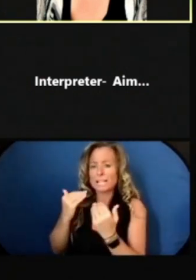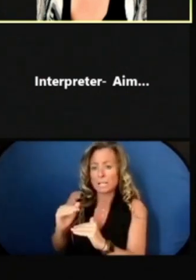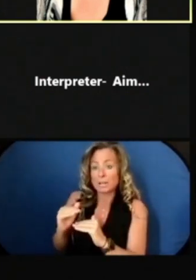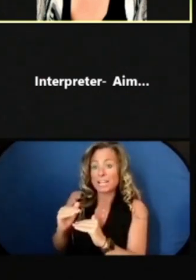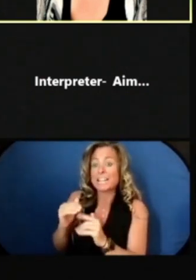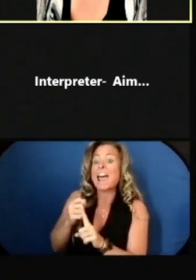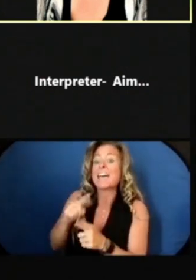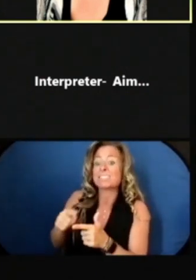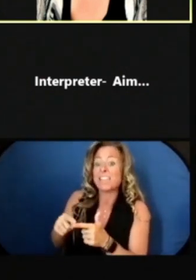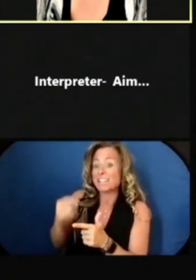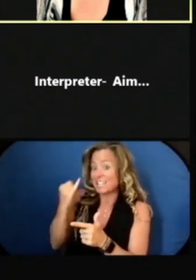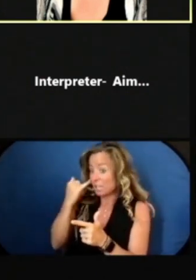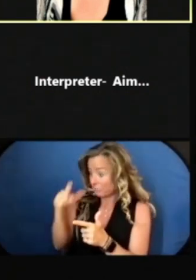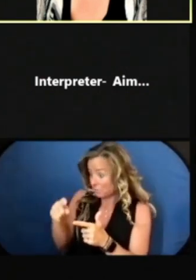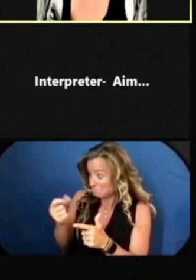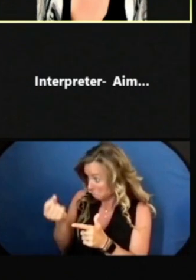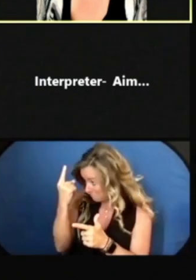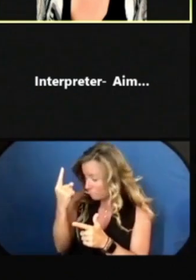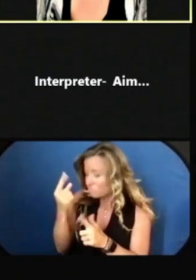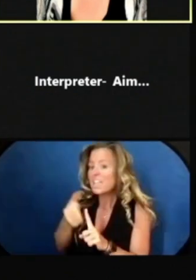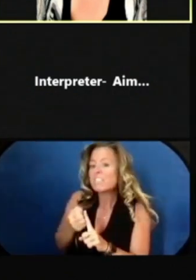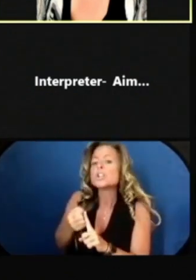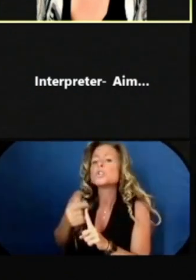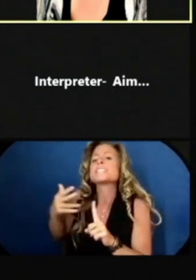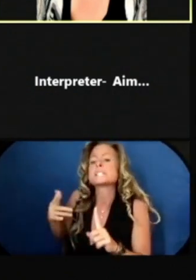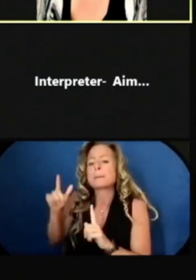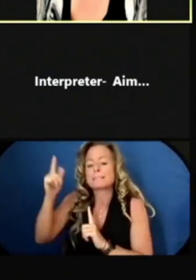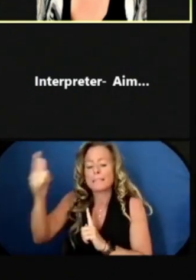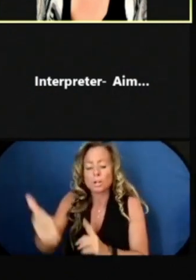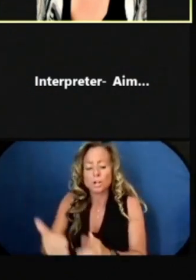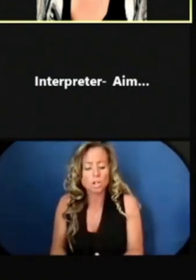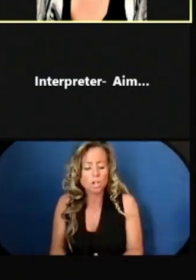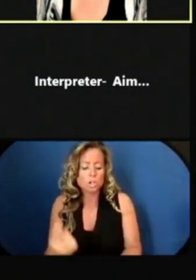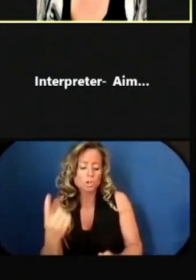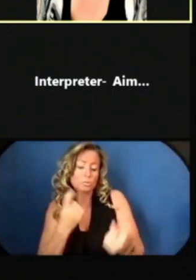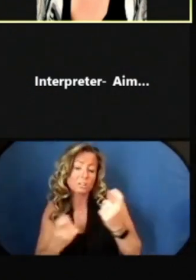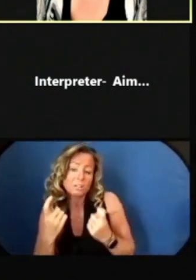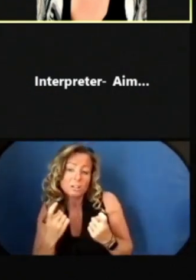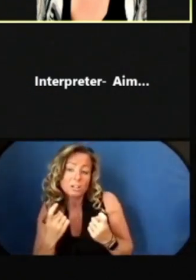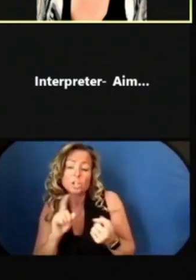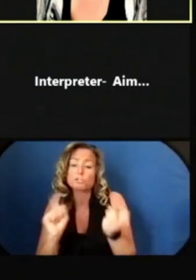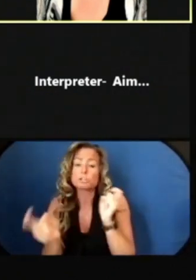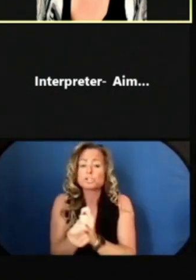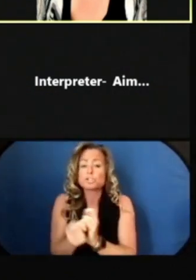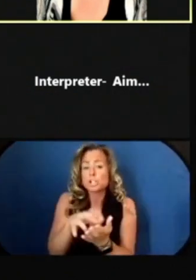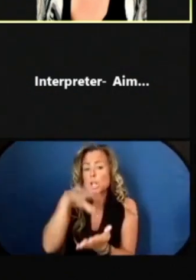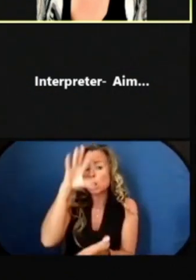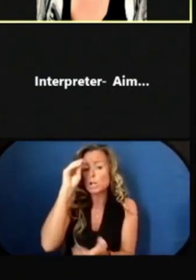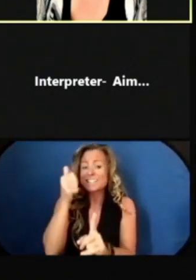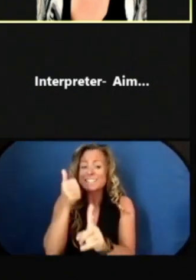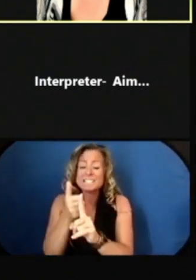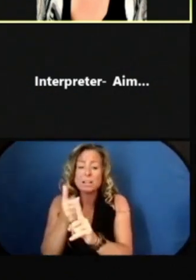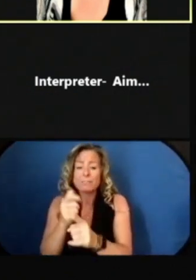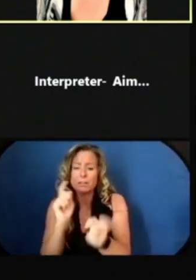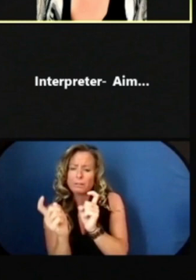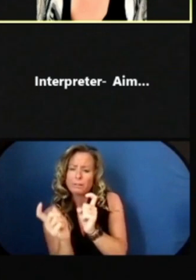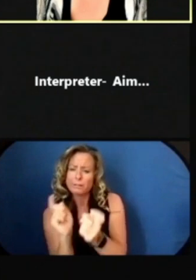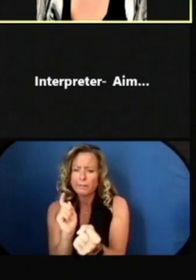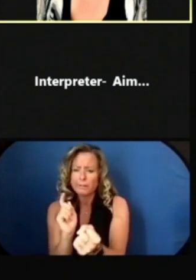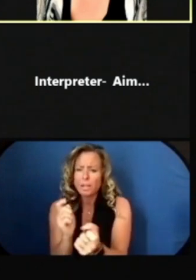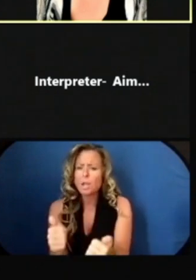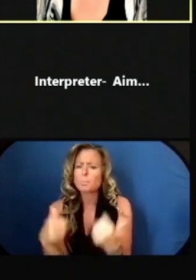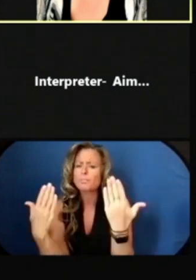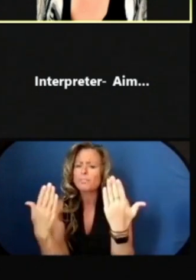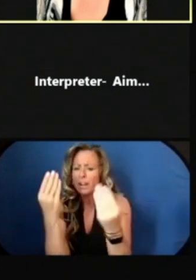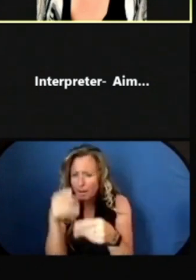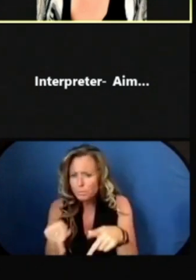that entertains, asks questions, you can change the learning up, and you can provide opportunities for interactions